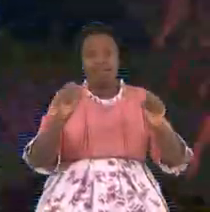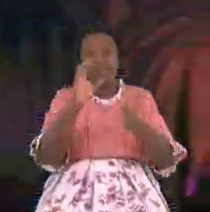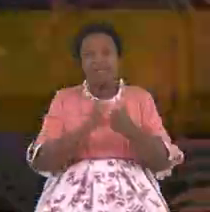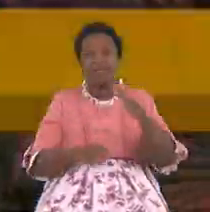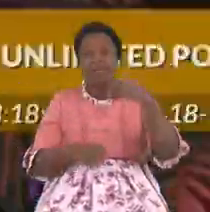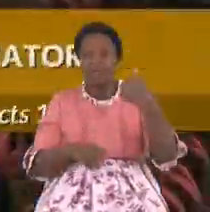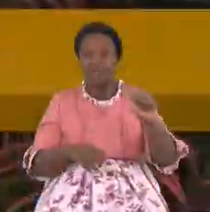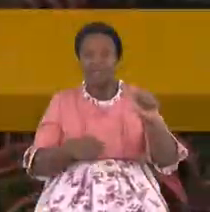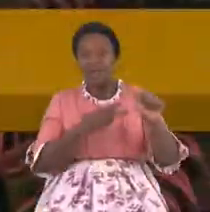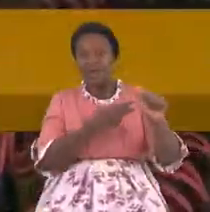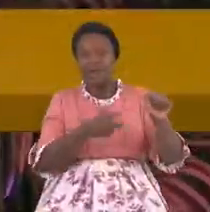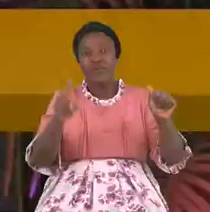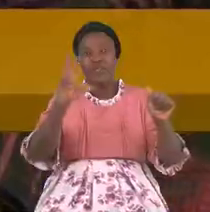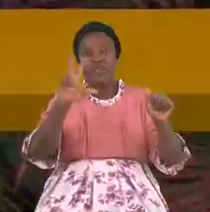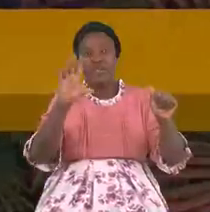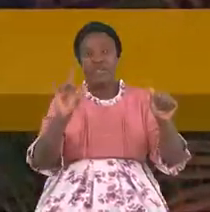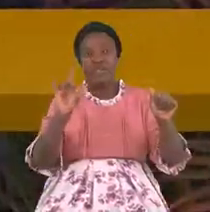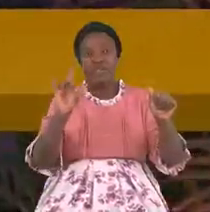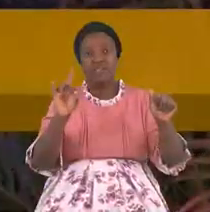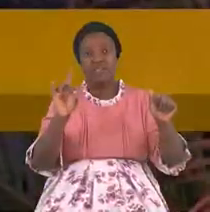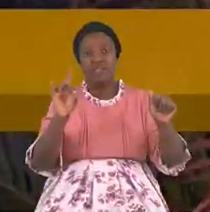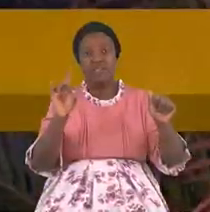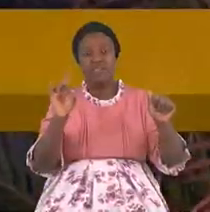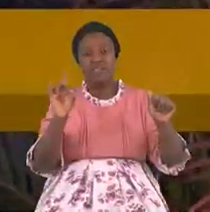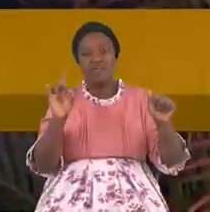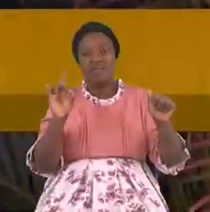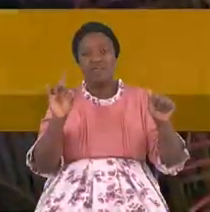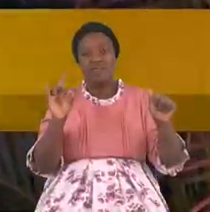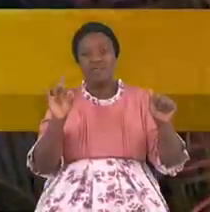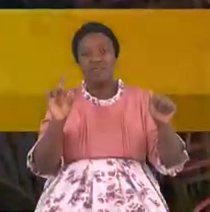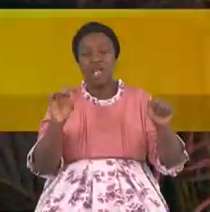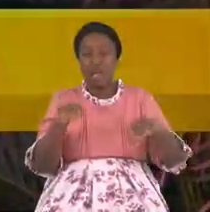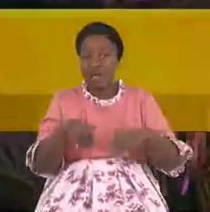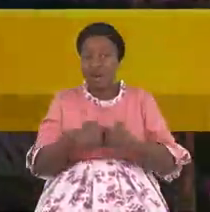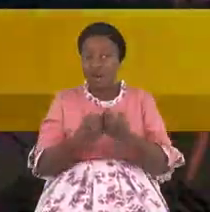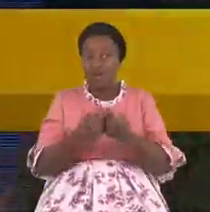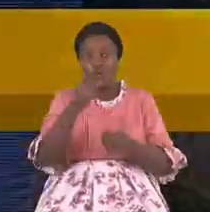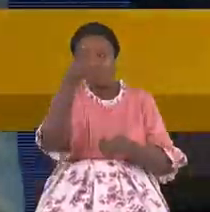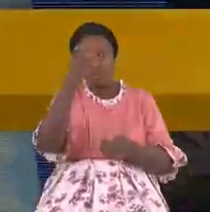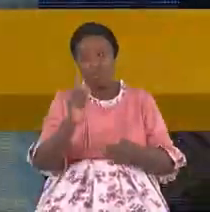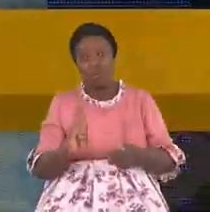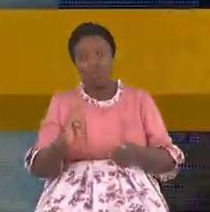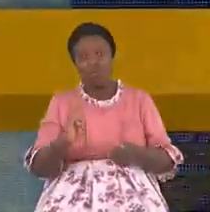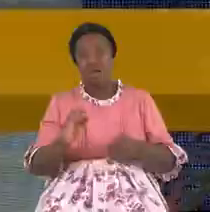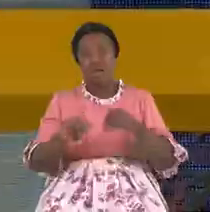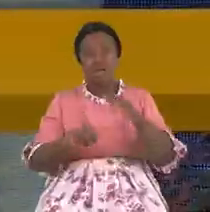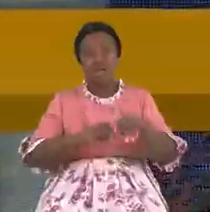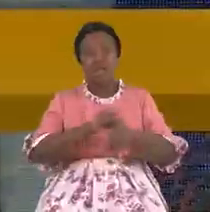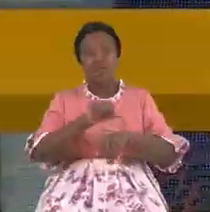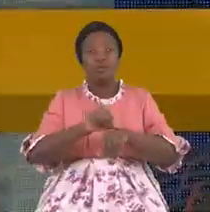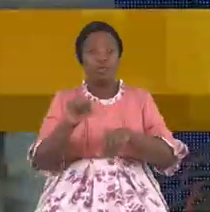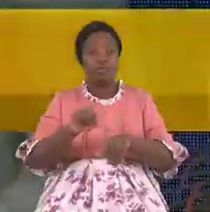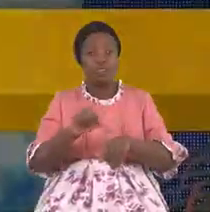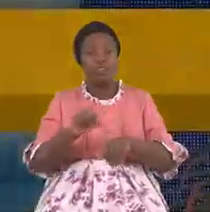38. Acts chapter 10, verse 38. How God anointed Jesus of